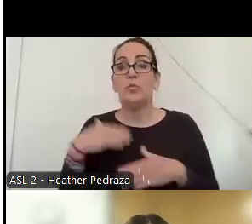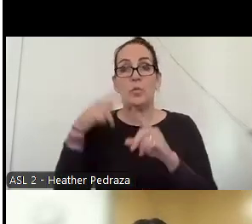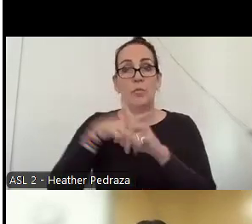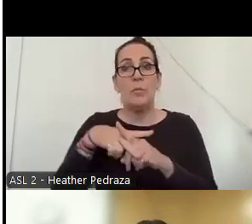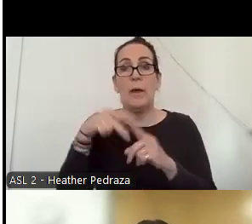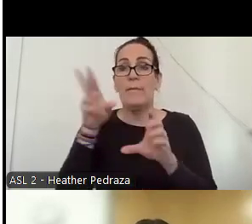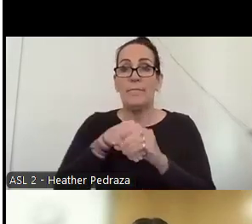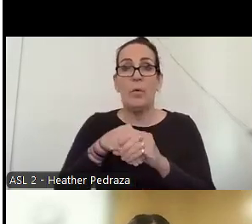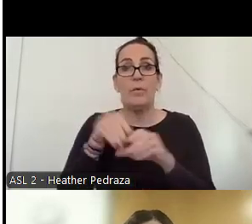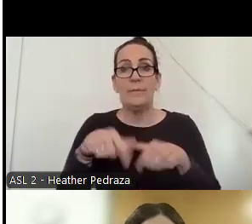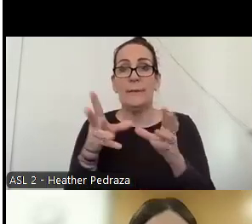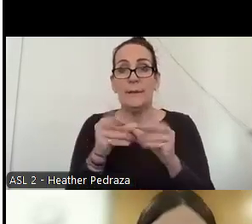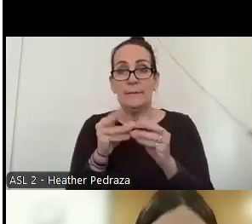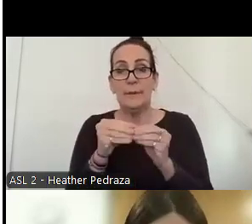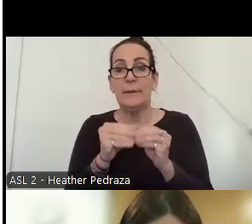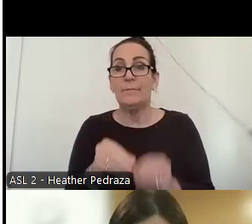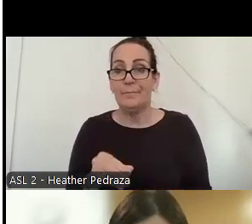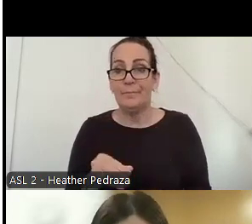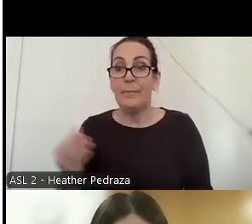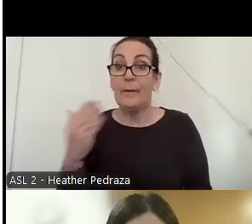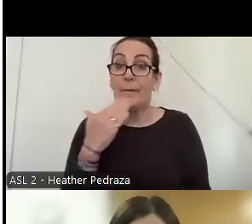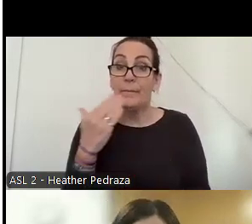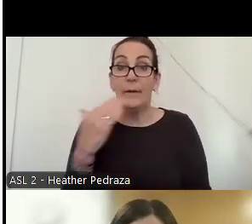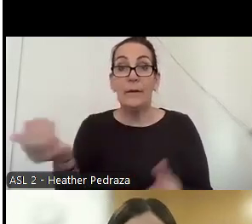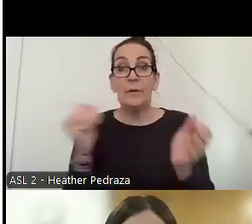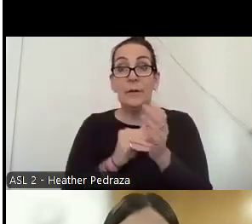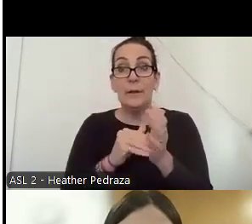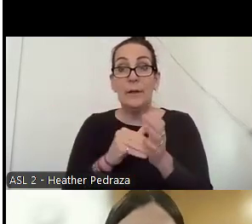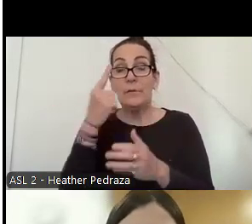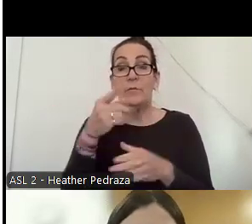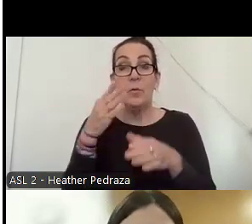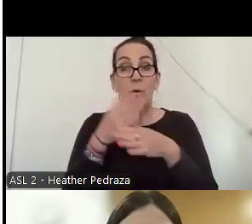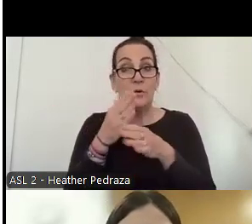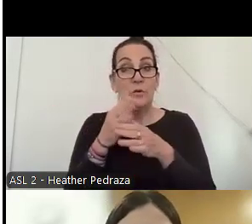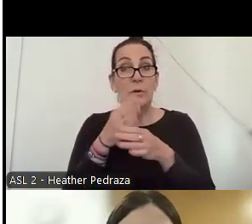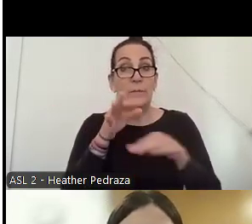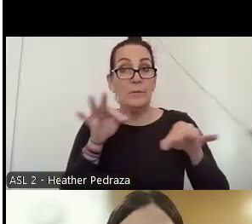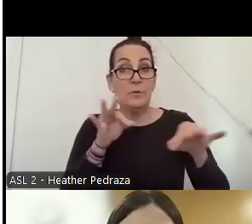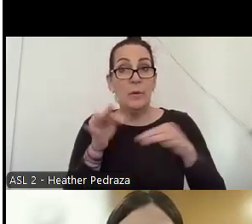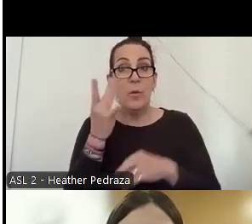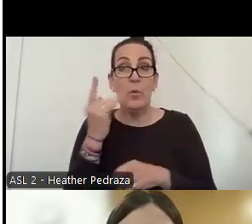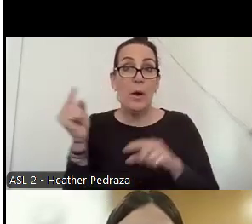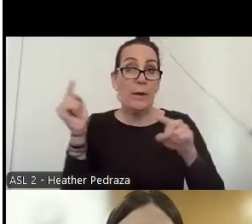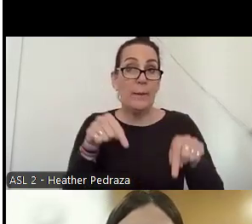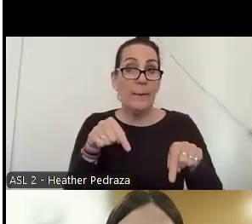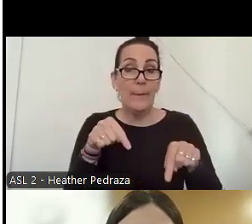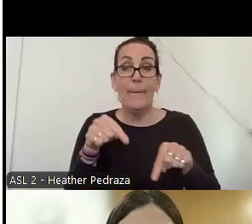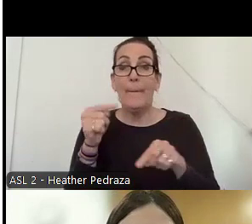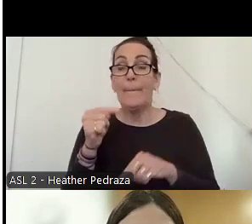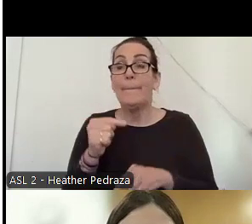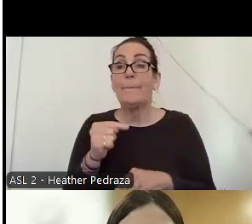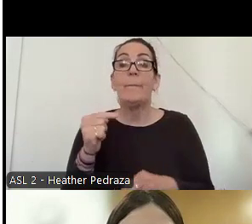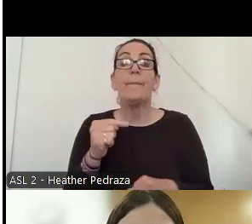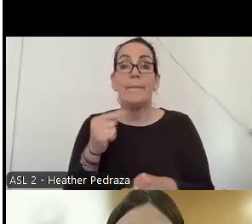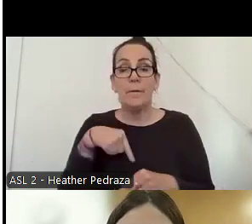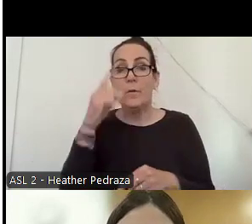Thank you again for sharing your reason why you're here with us. I'm sure we will be able to